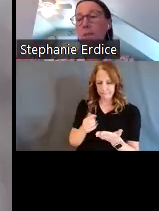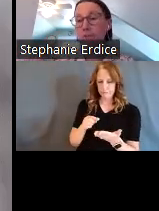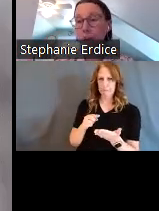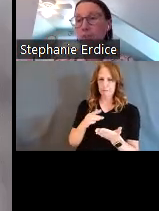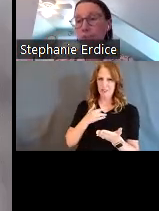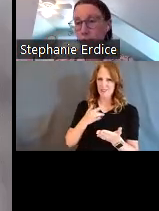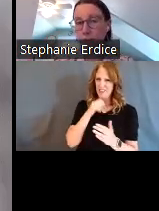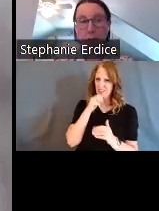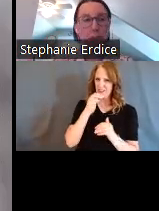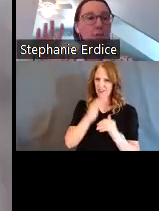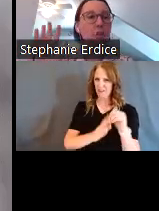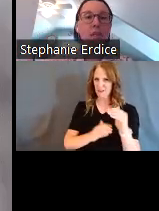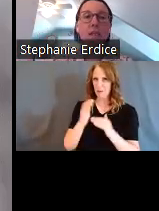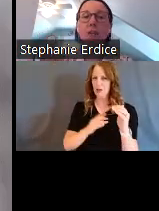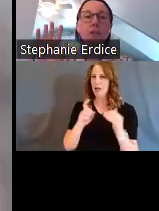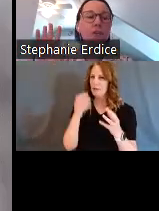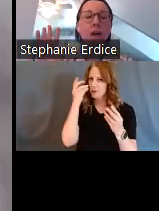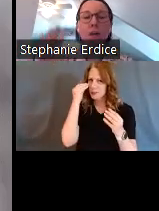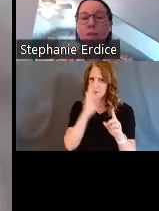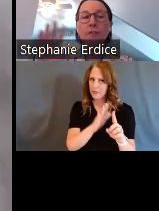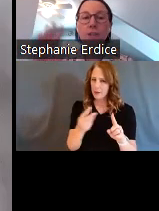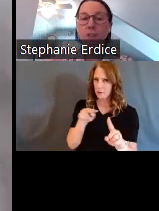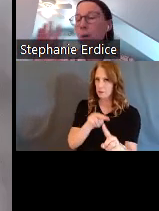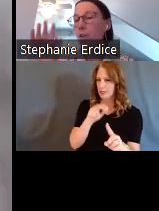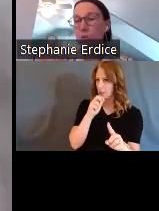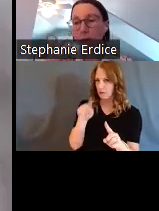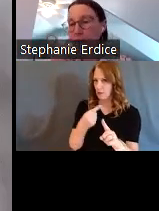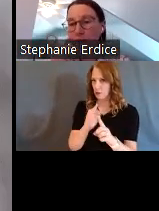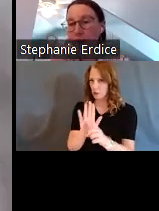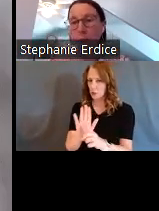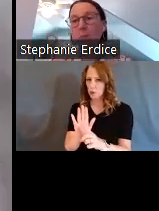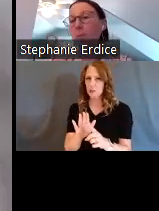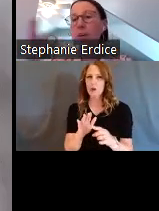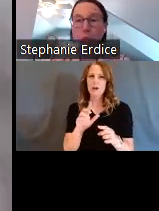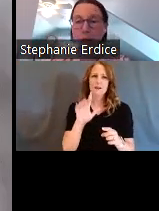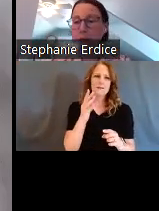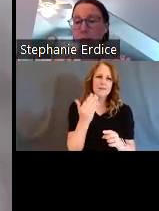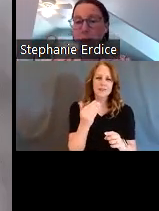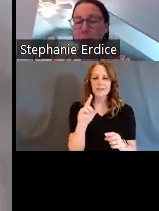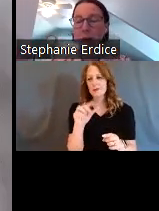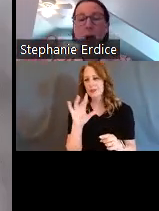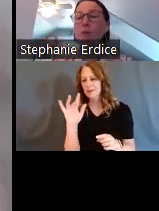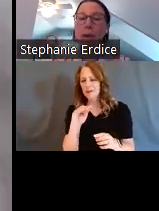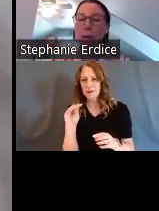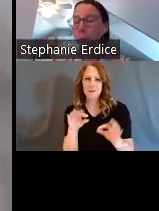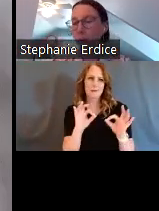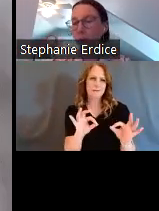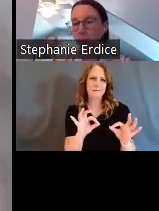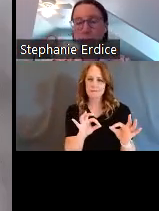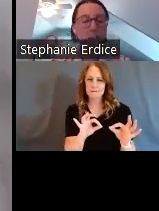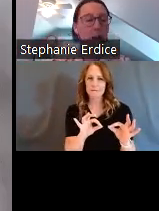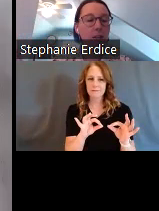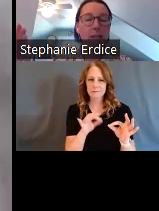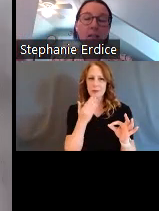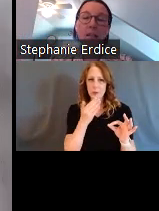their perspective, not just your perspective. So these answers, 15 to 20 to 25% are probably a great amount